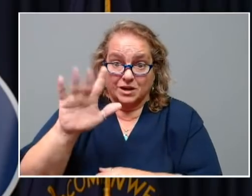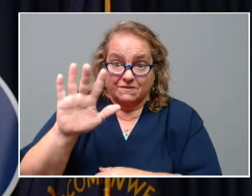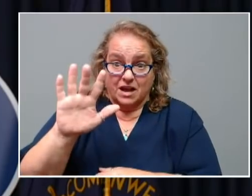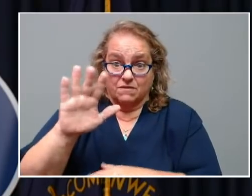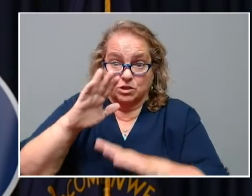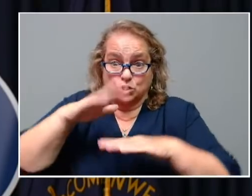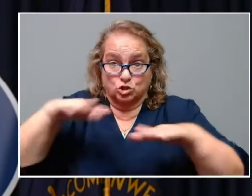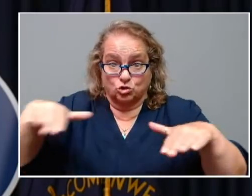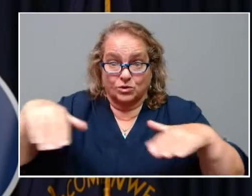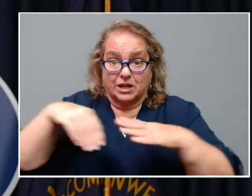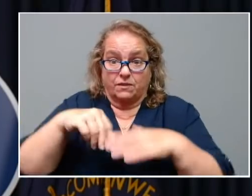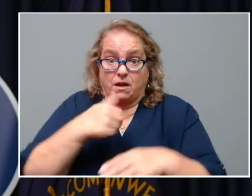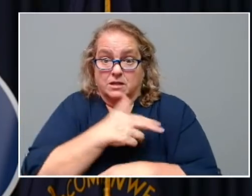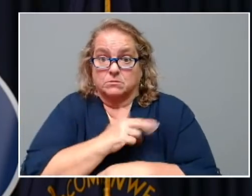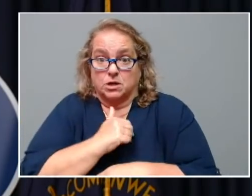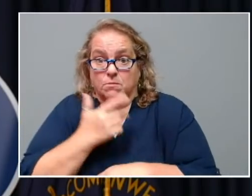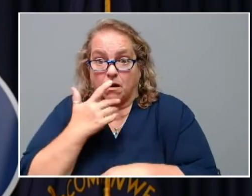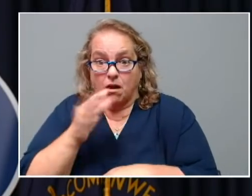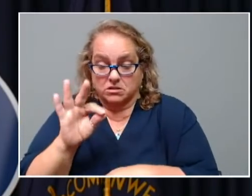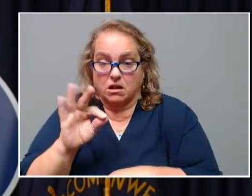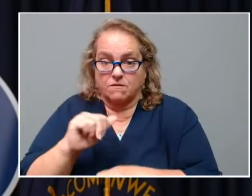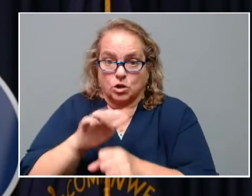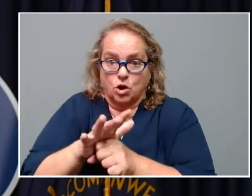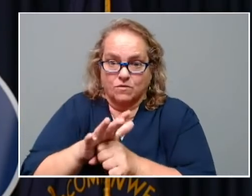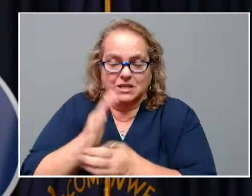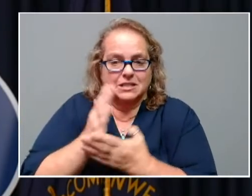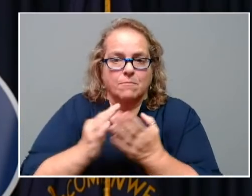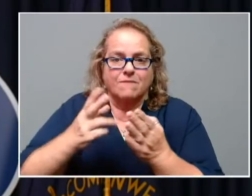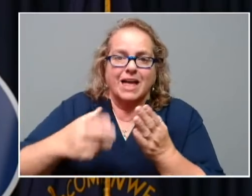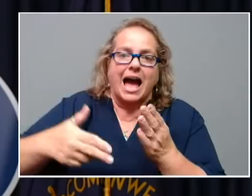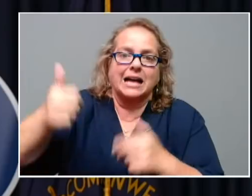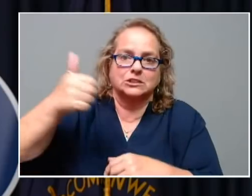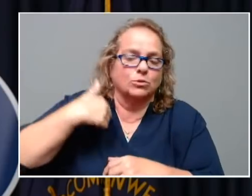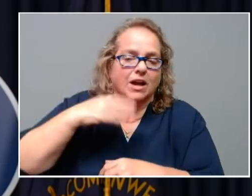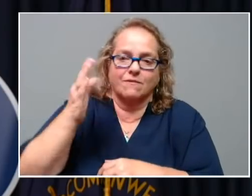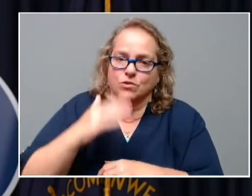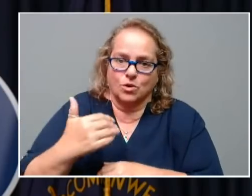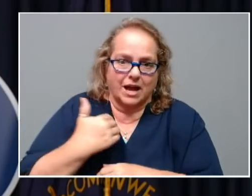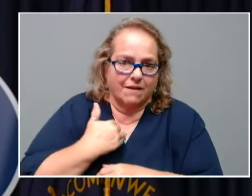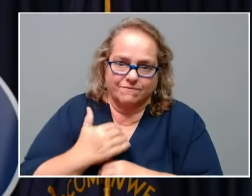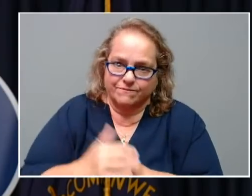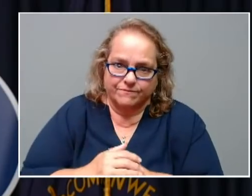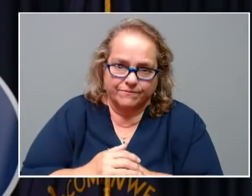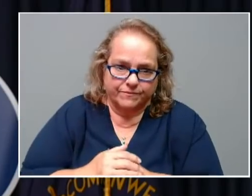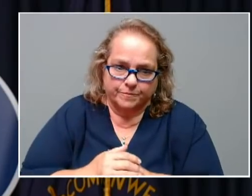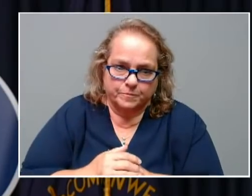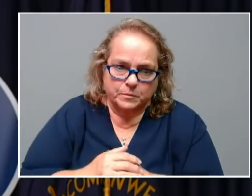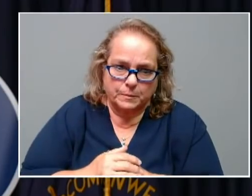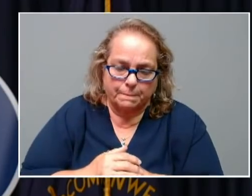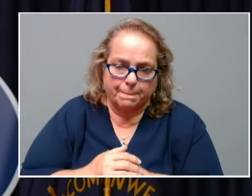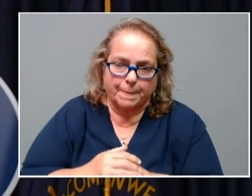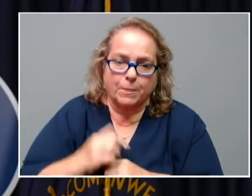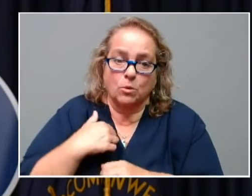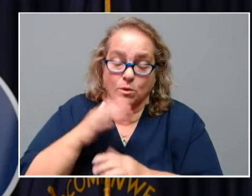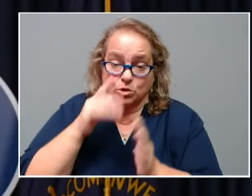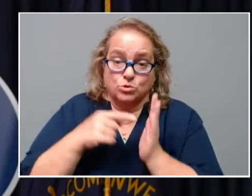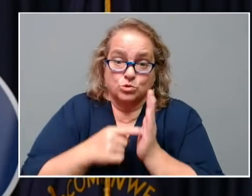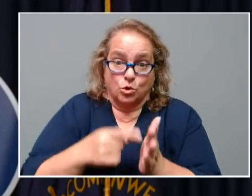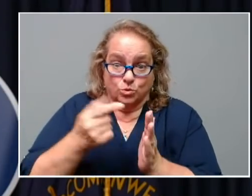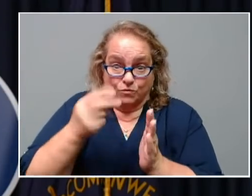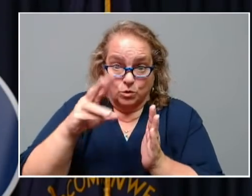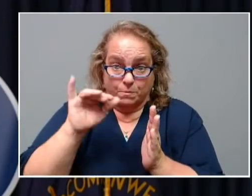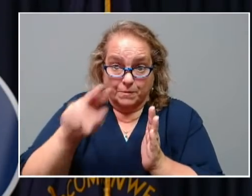of COVID right now, some of the highest that we have ever seen. We'll show you in a minute on